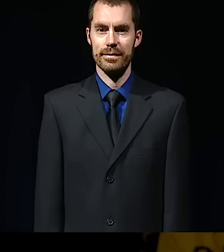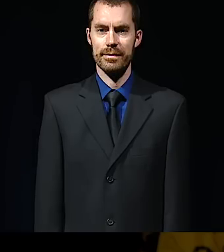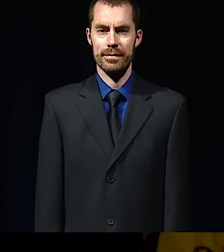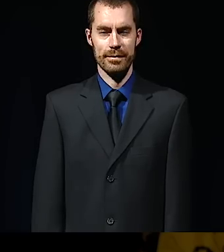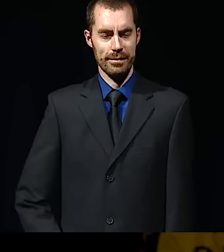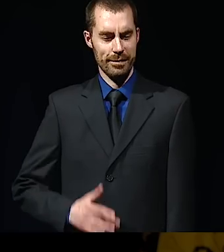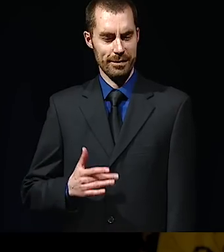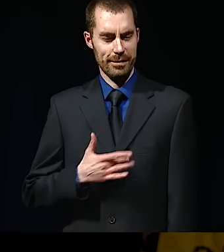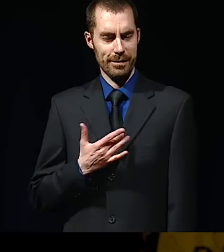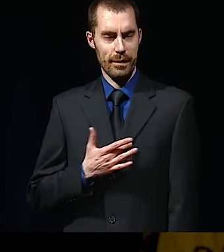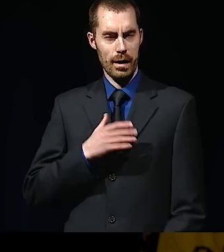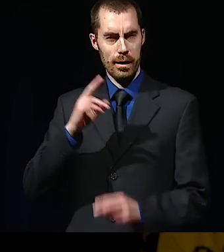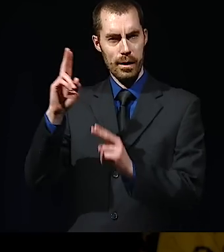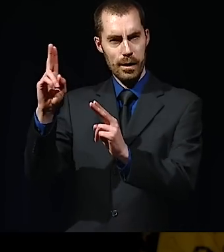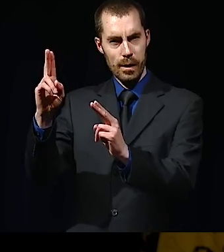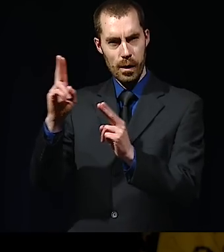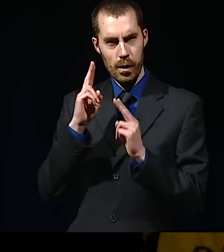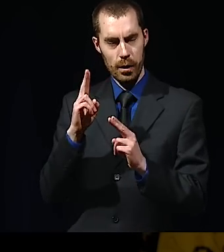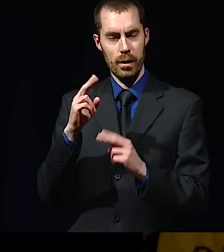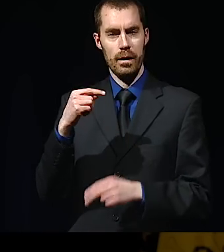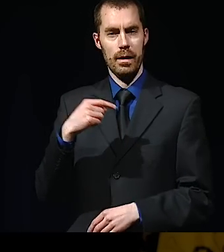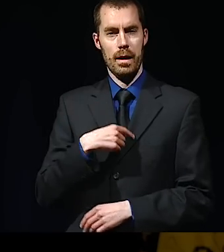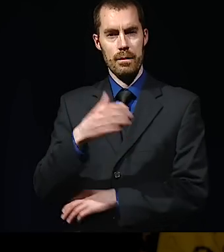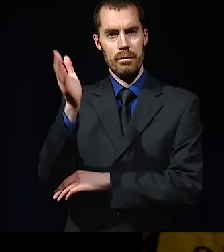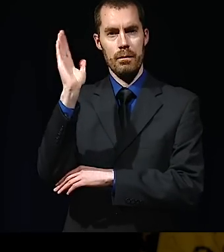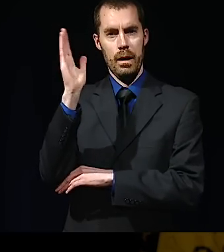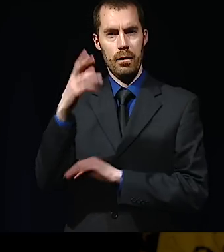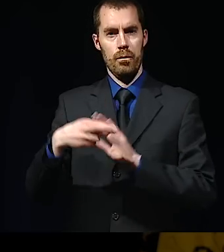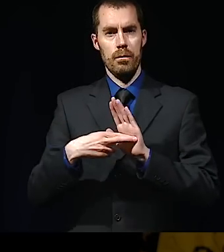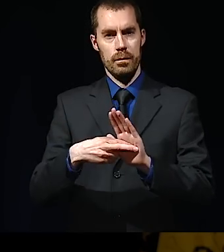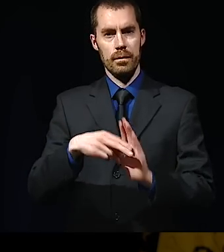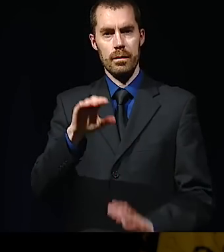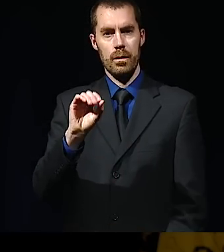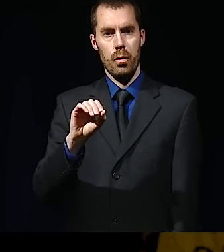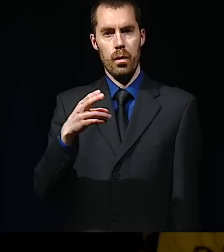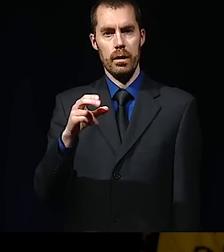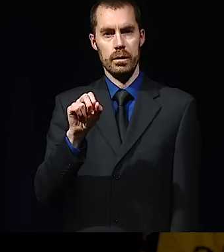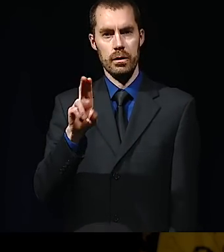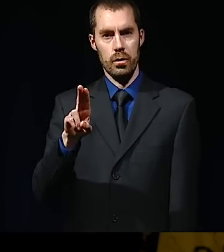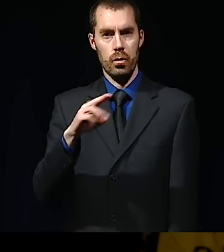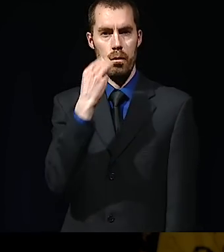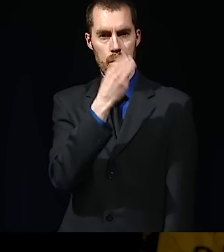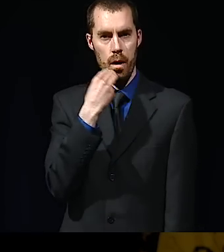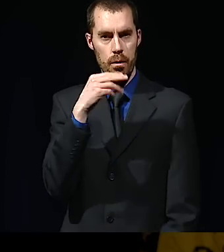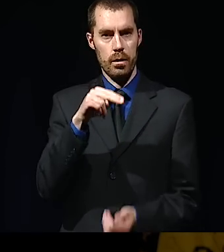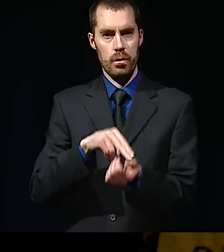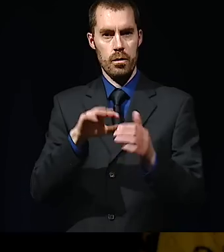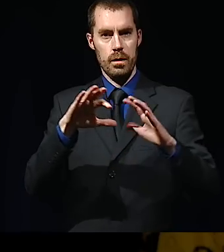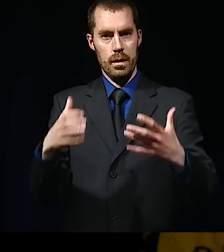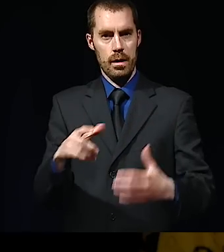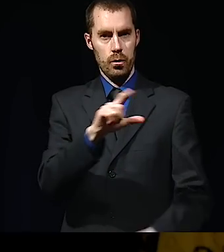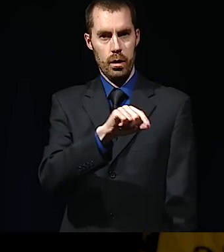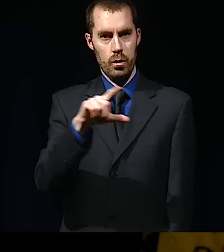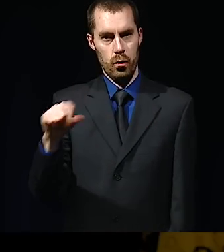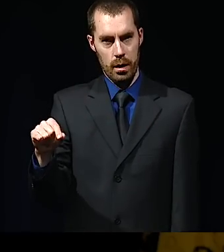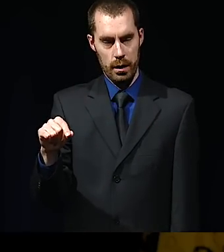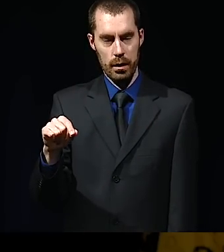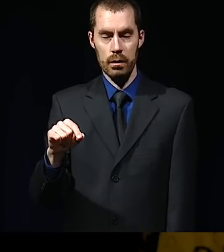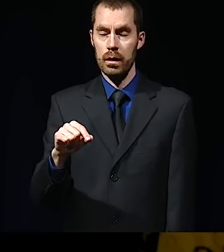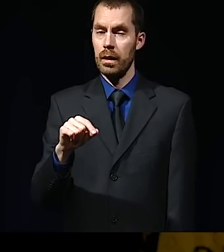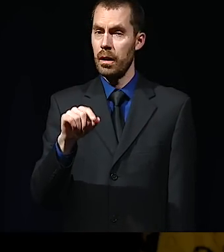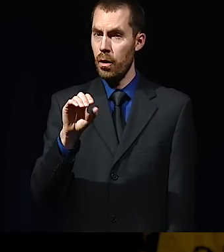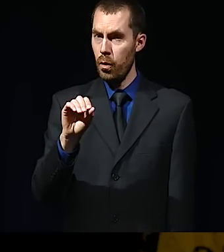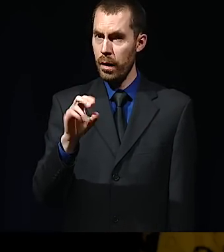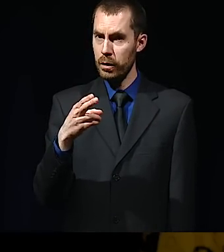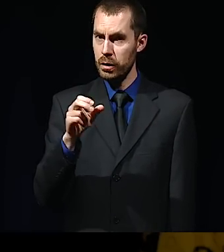It is an honor to be speaking on behalf of the OHSU Monmouth Nursing Class of 2020. Graduating from OHSU's